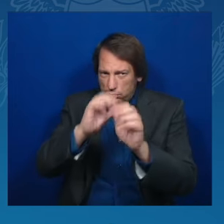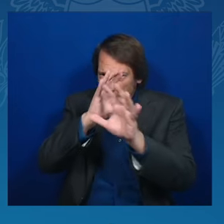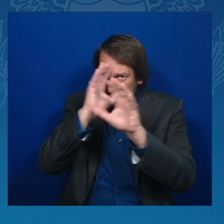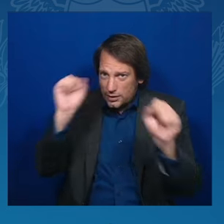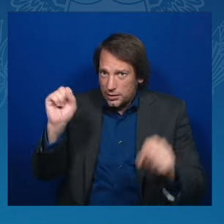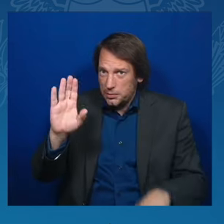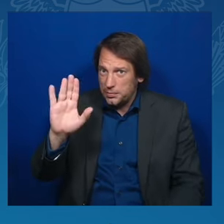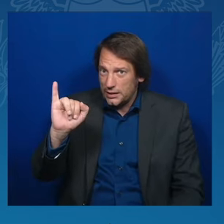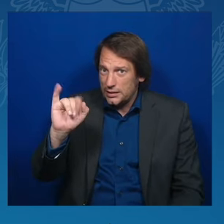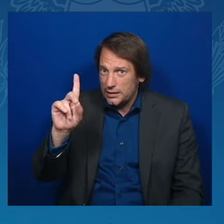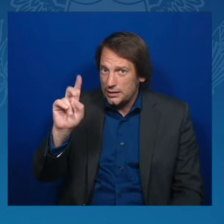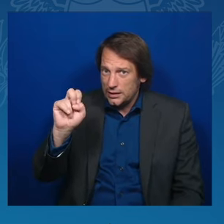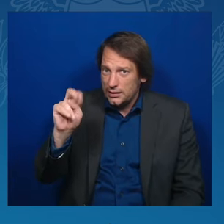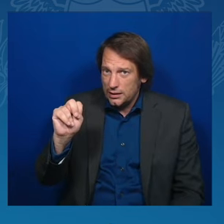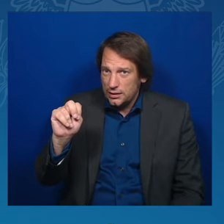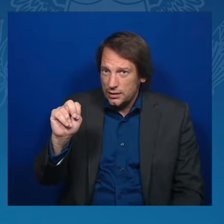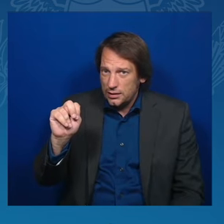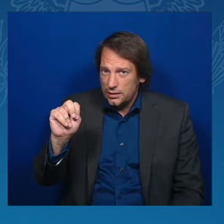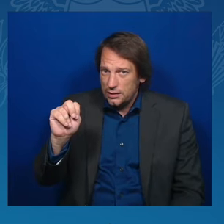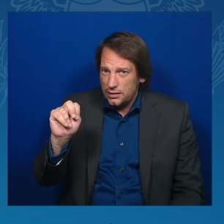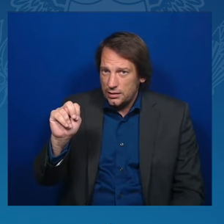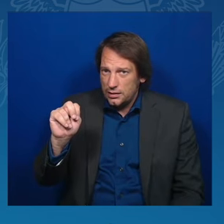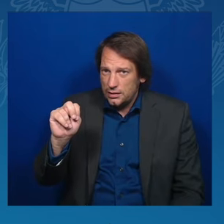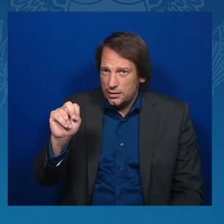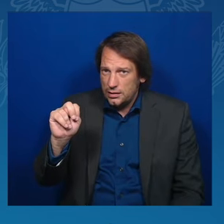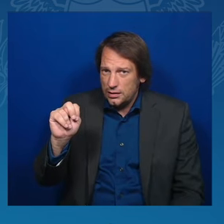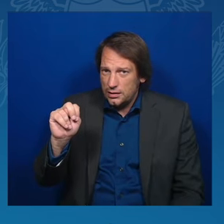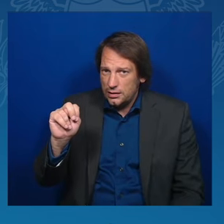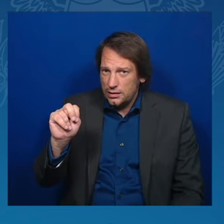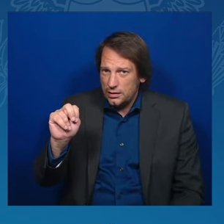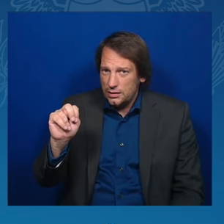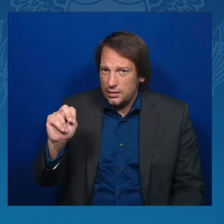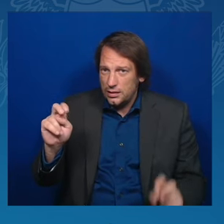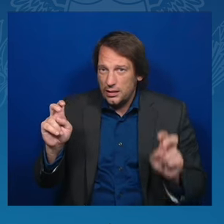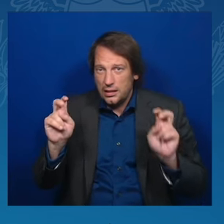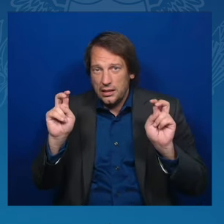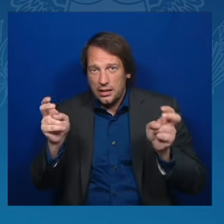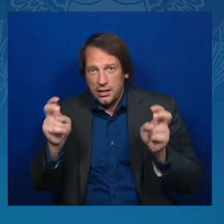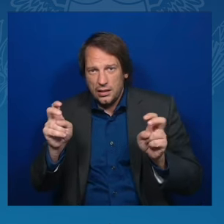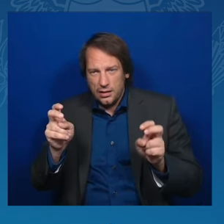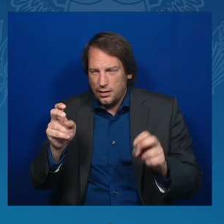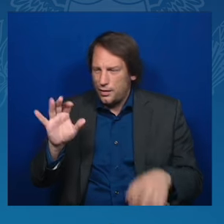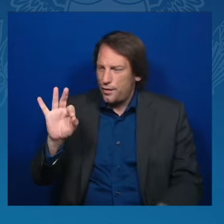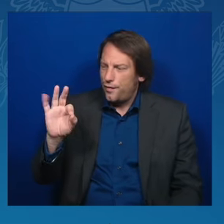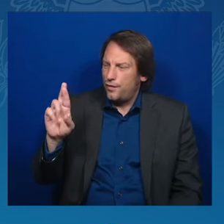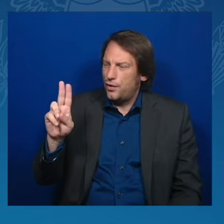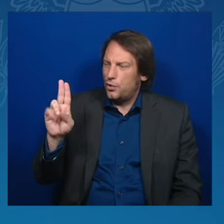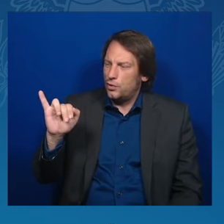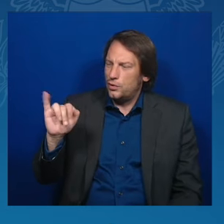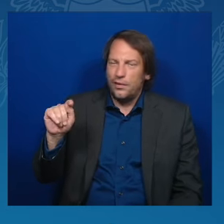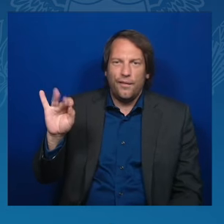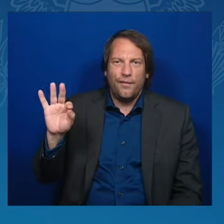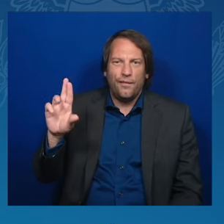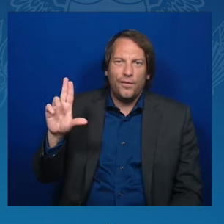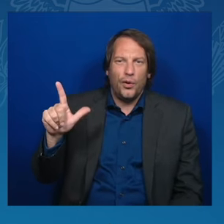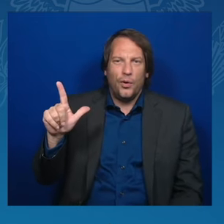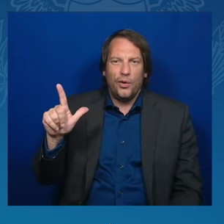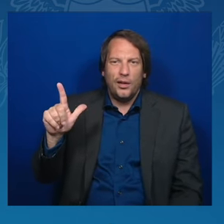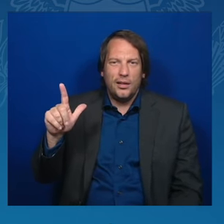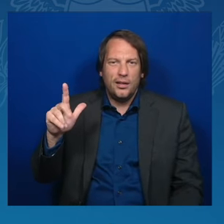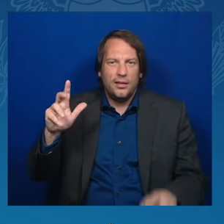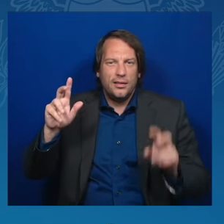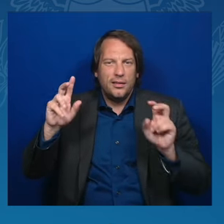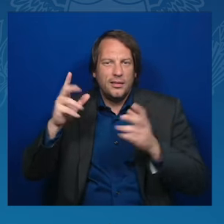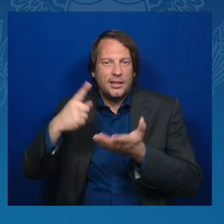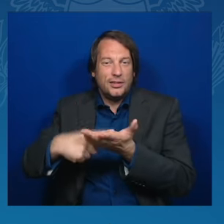Quote unquote, fruitful discussion is a cliche diplomats like to use.